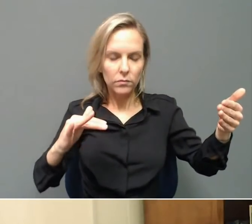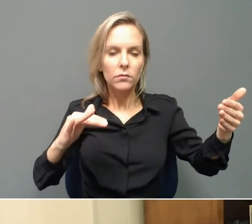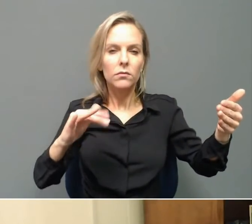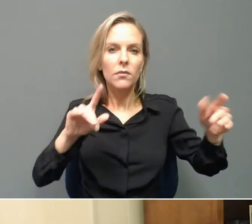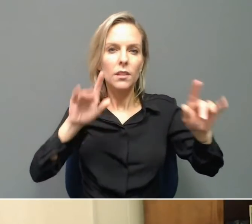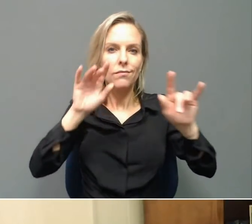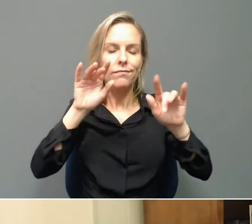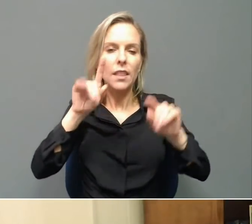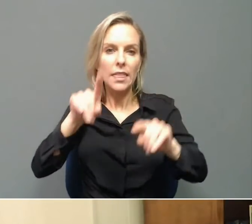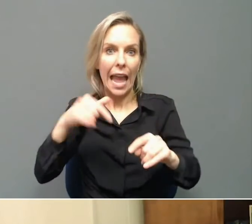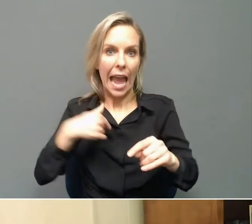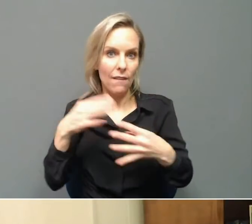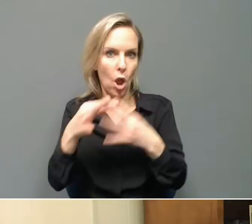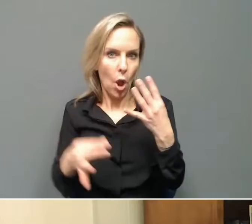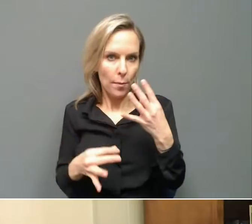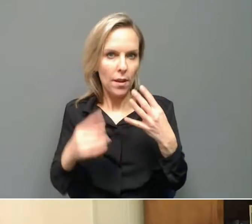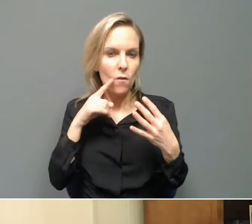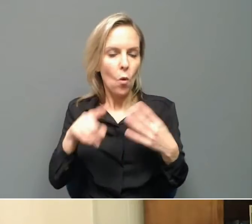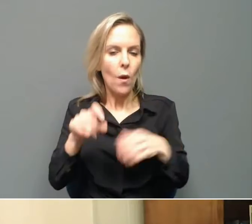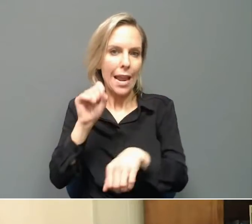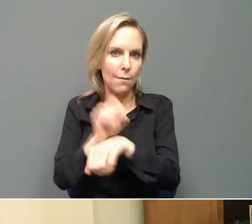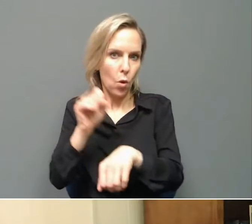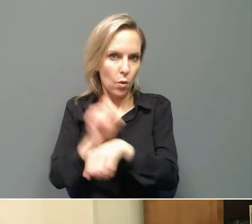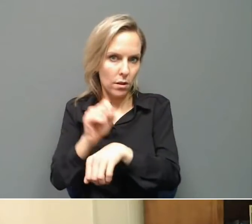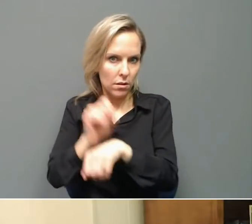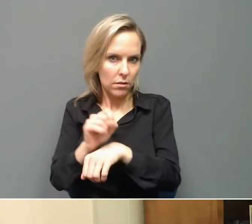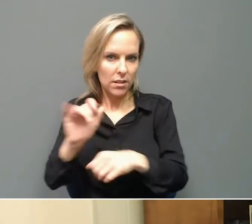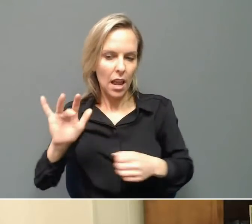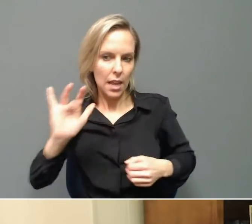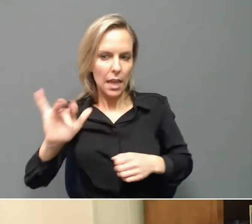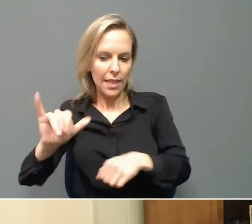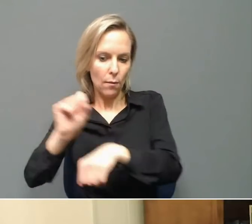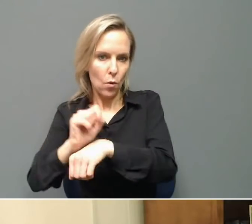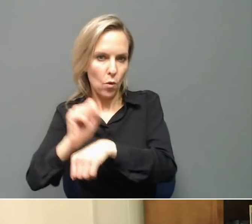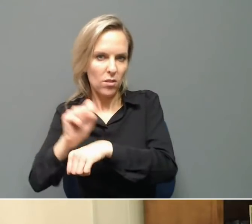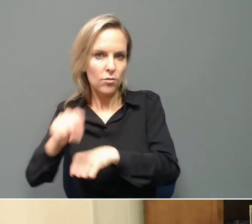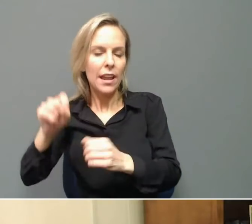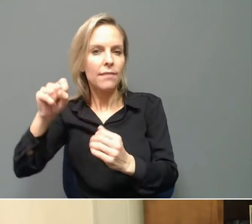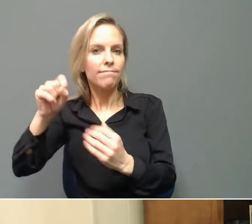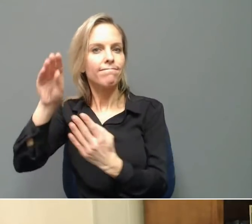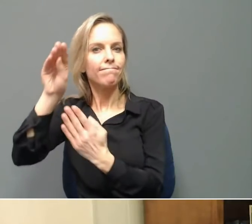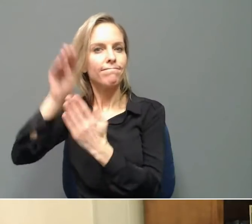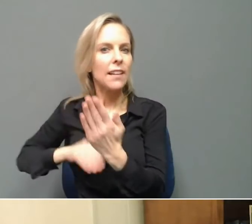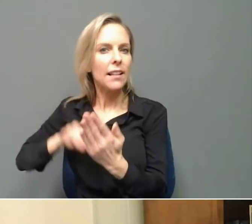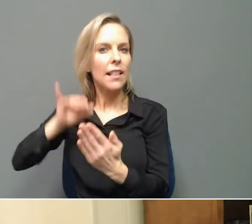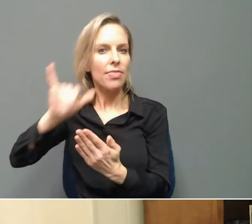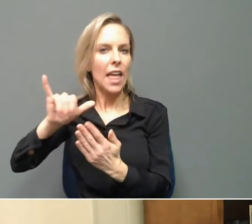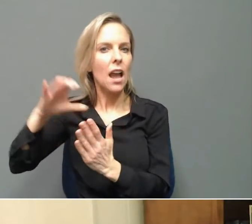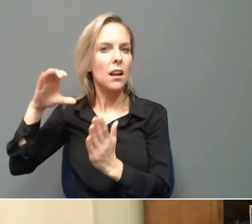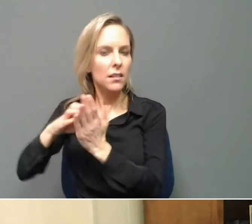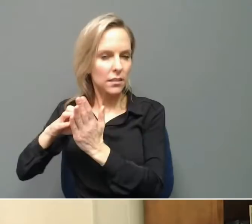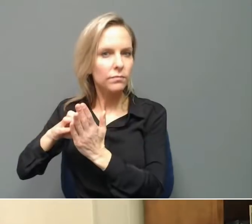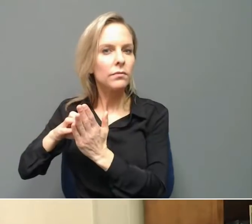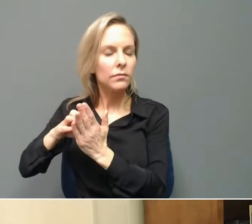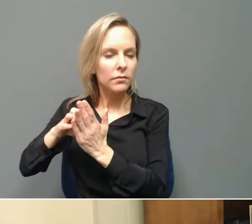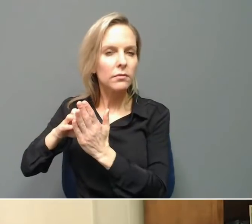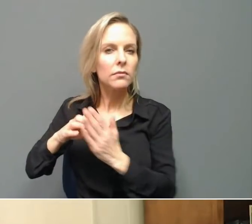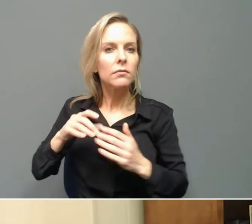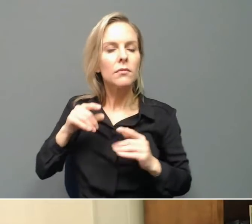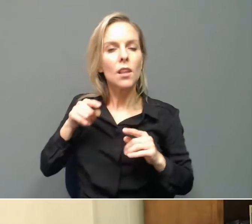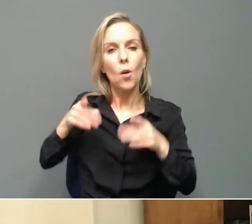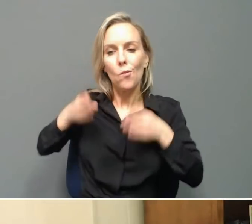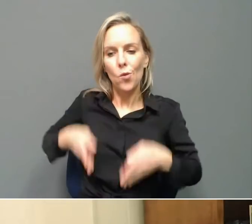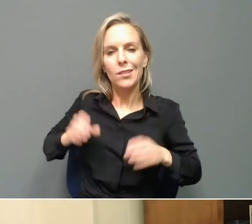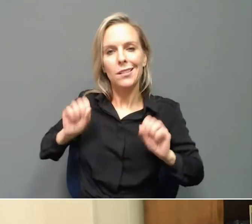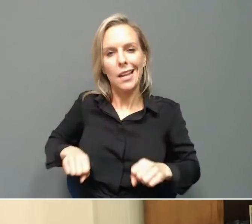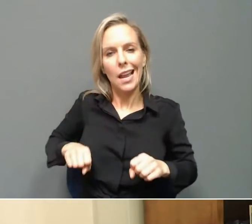option for employer, and you can click on that, and it lets you fill in. And the person can also put in there